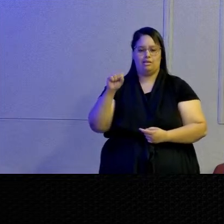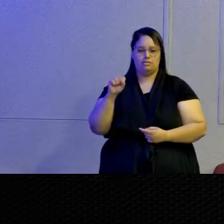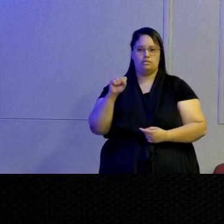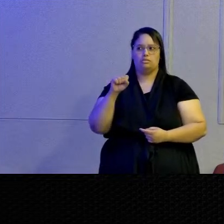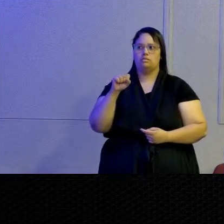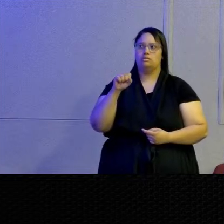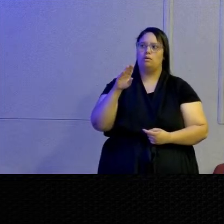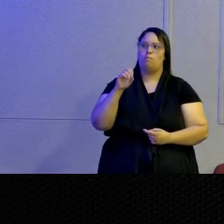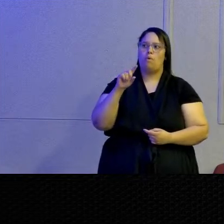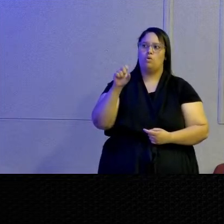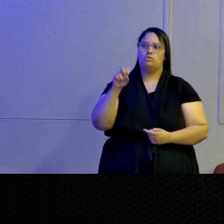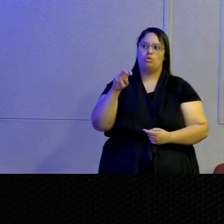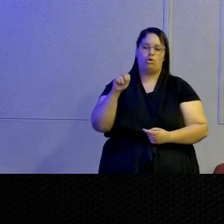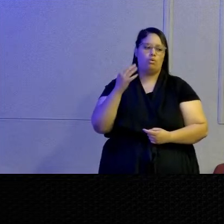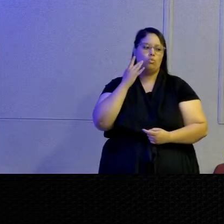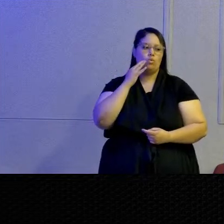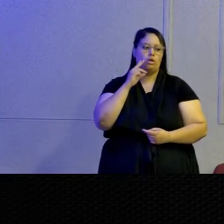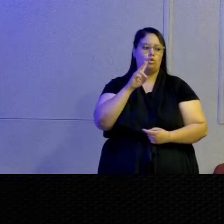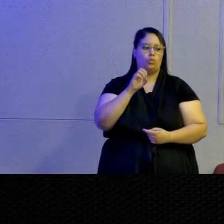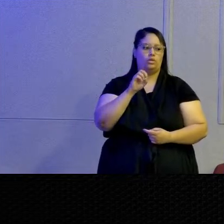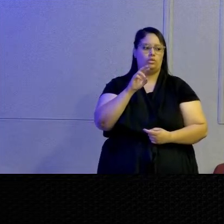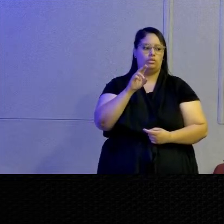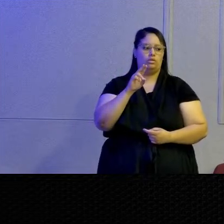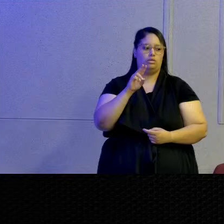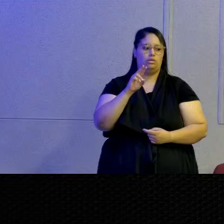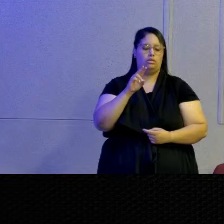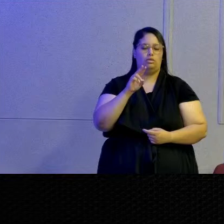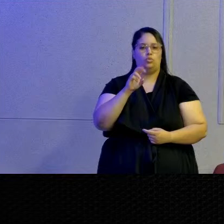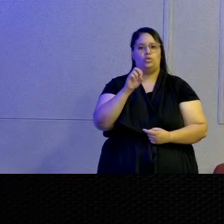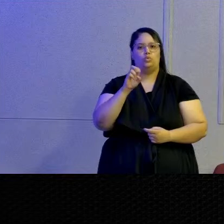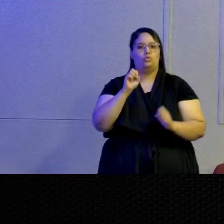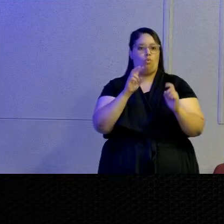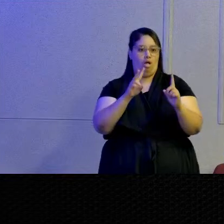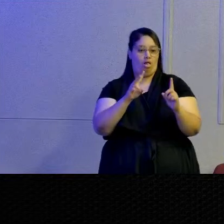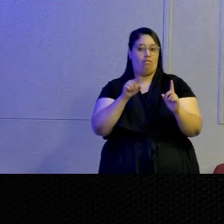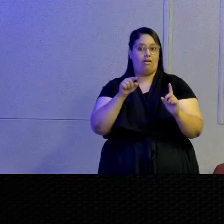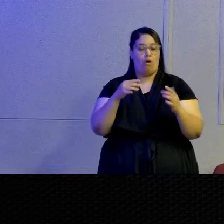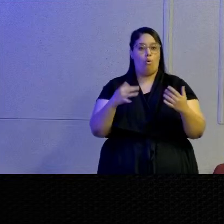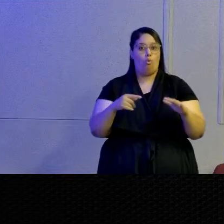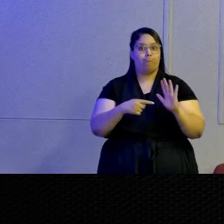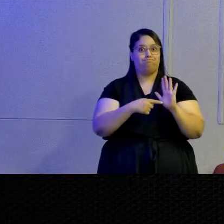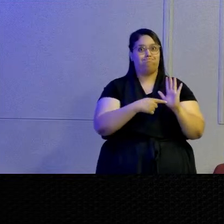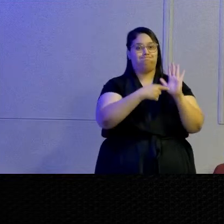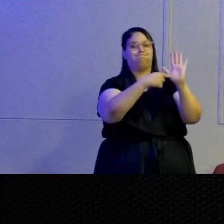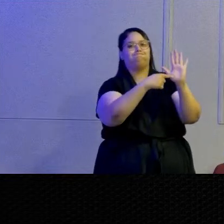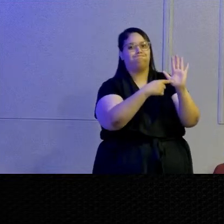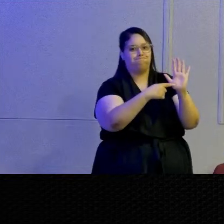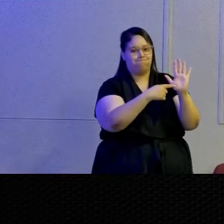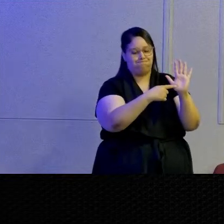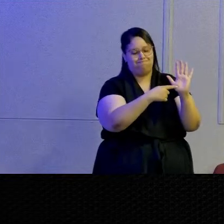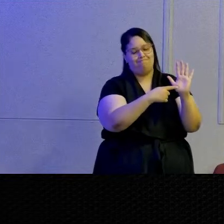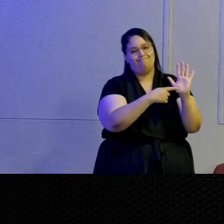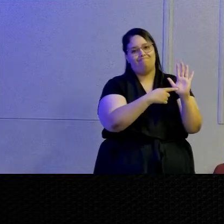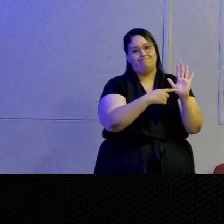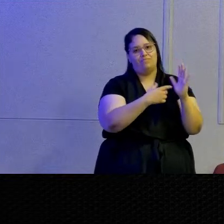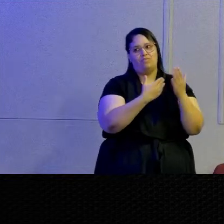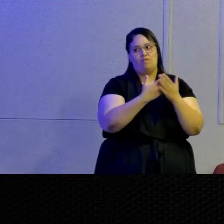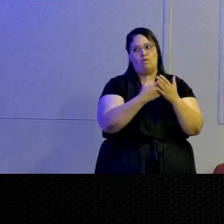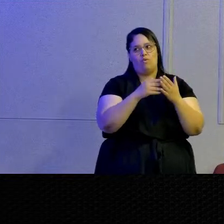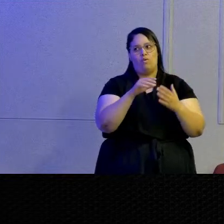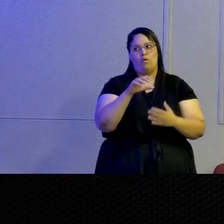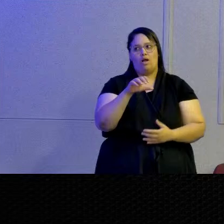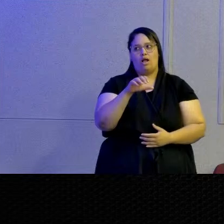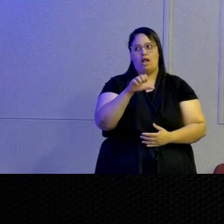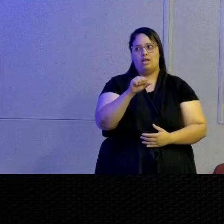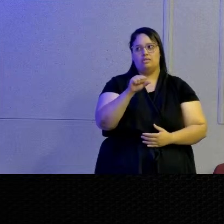was undoubtedly one of the highlights, if not the highlight, of LHC physics over the